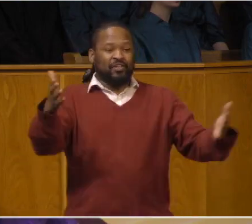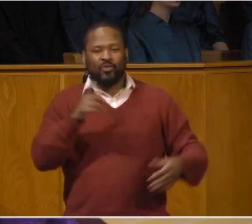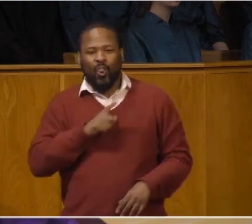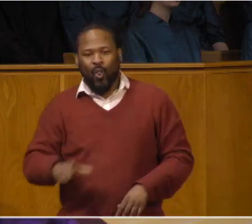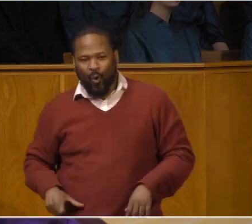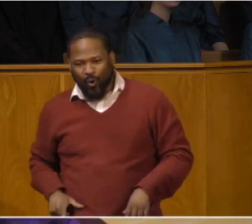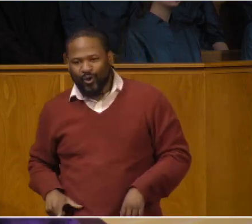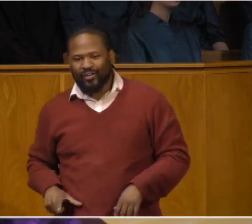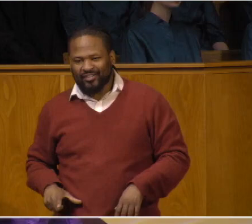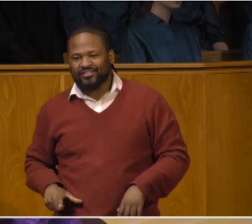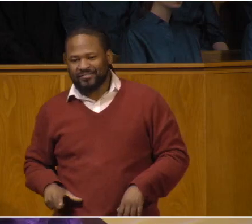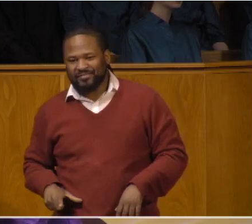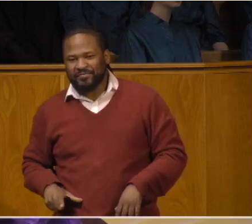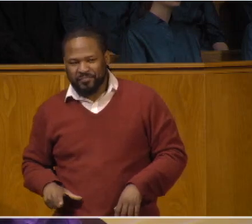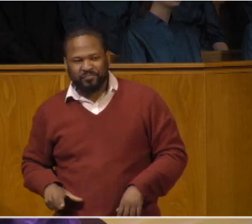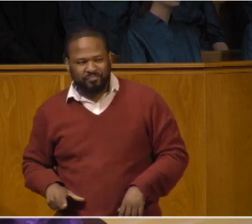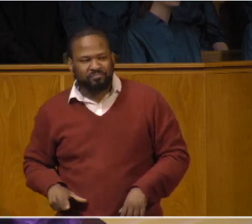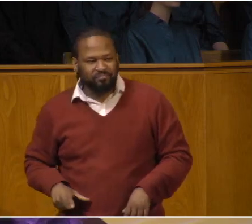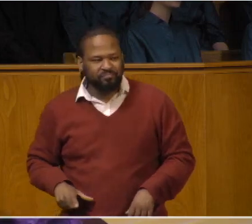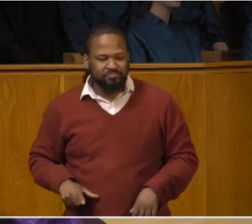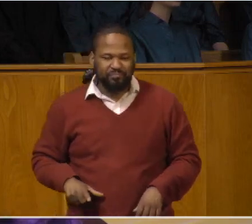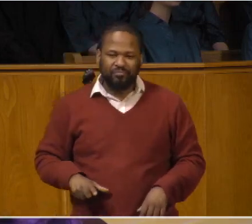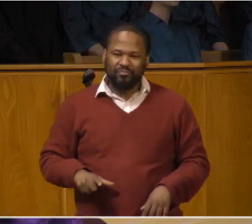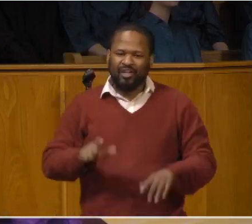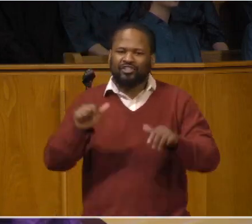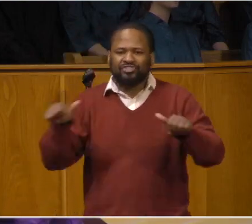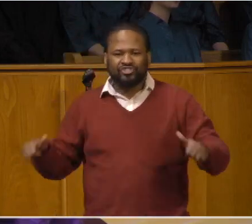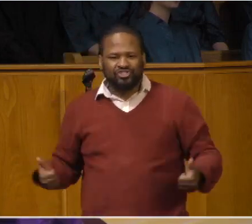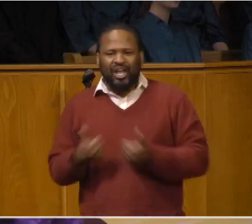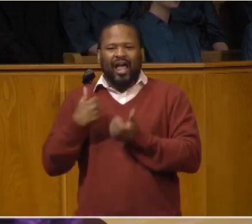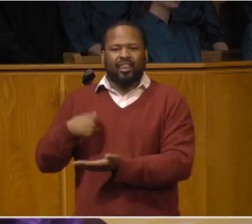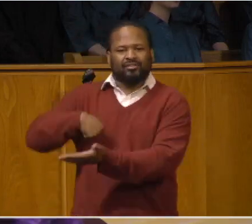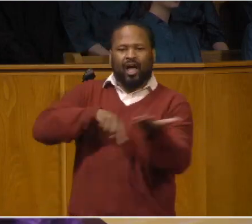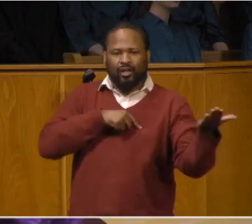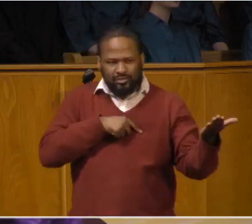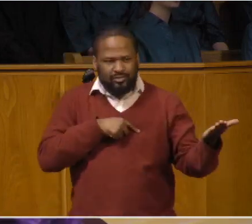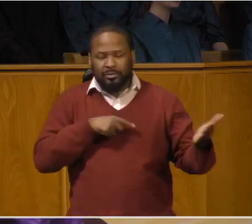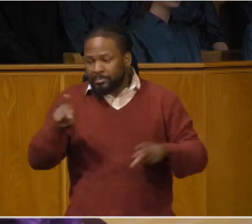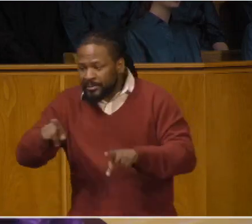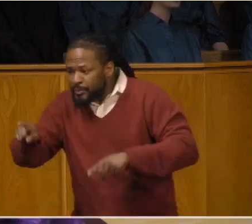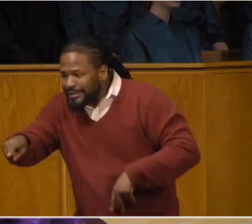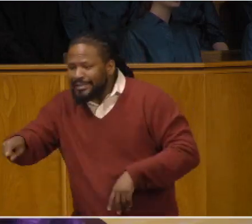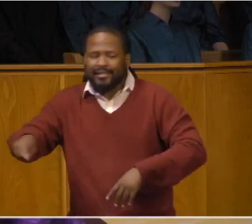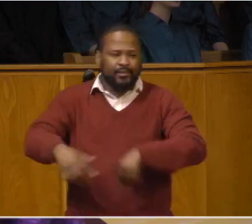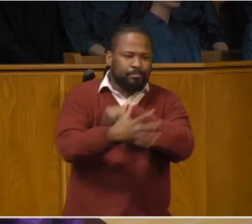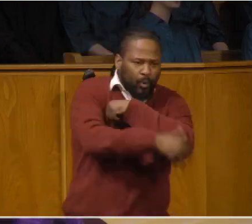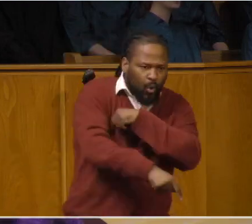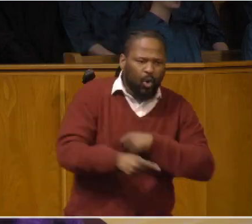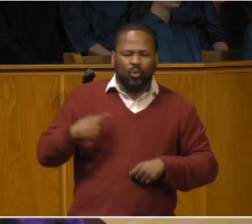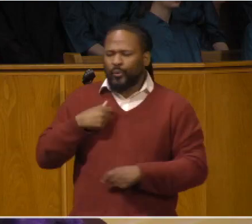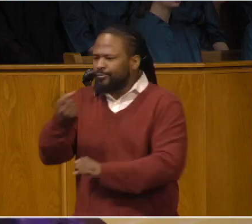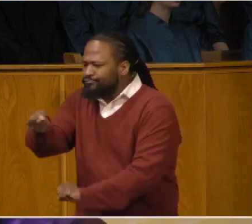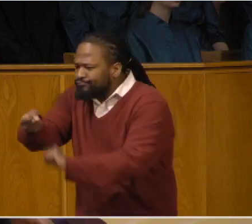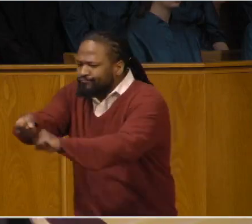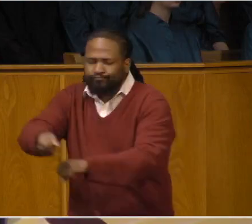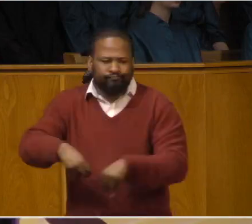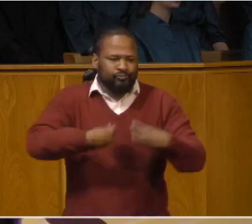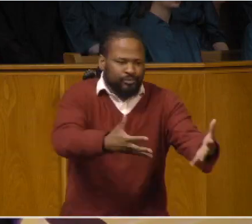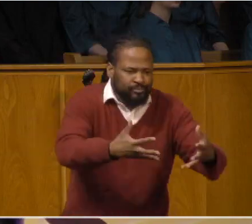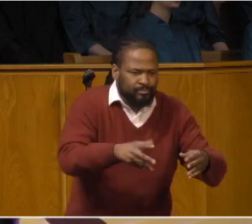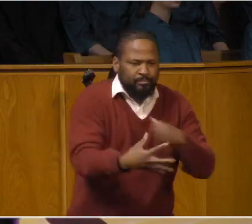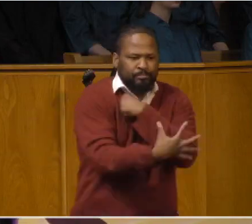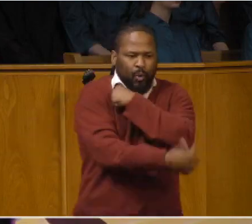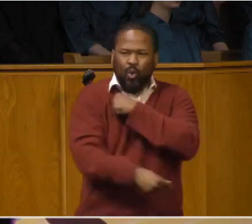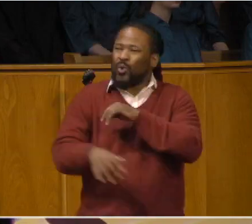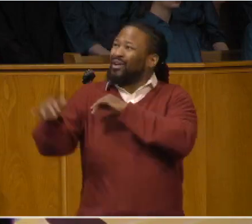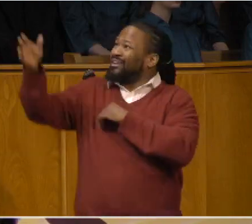see, to hear, and to hold persons in need, the poor and the poor in spirit. Show them the love that God has shown